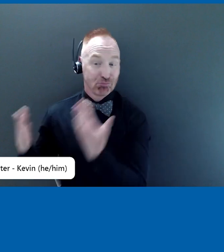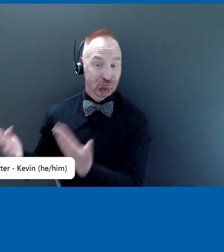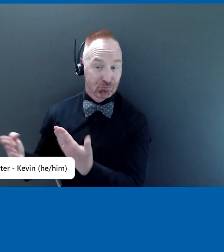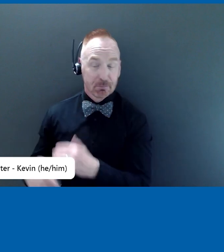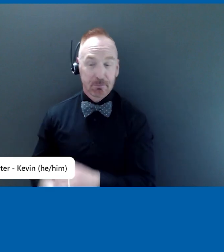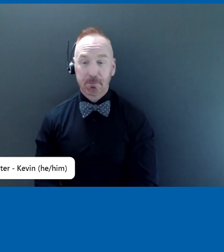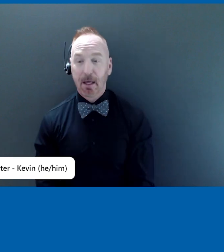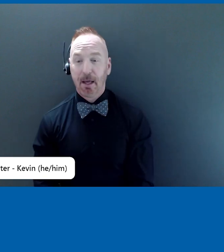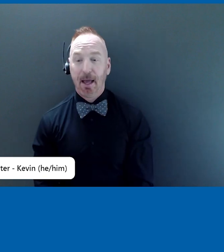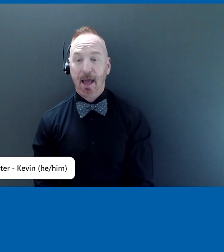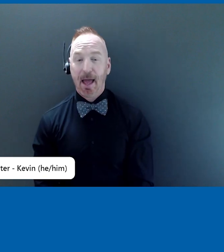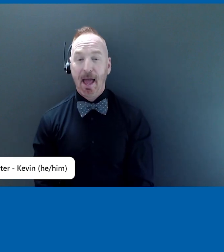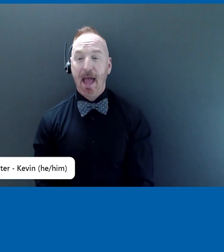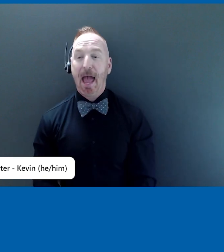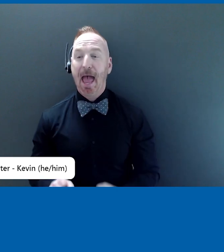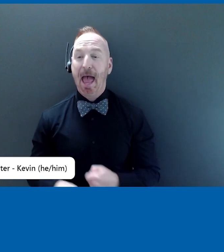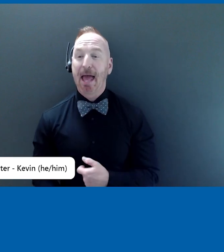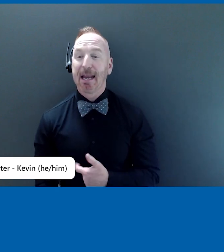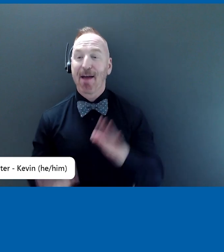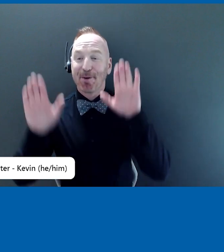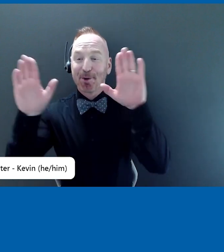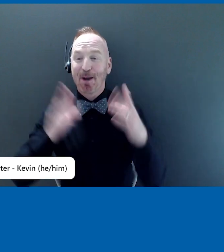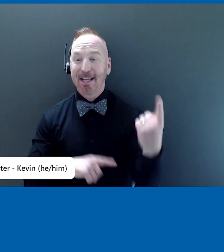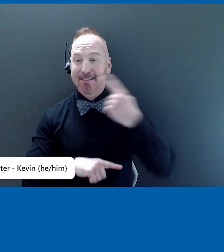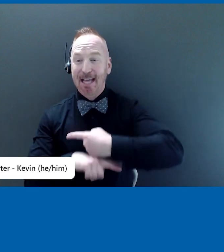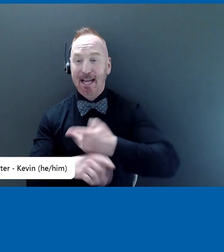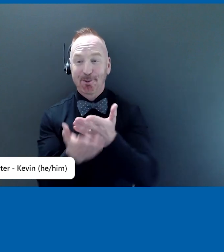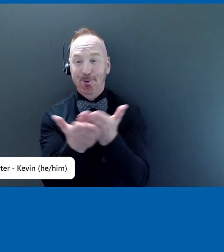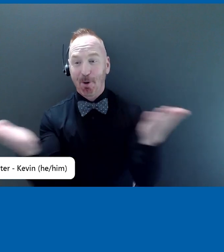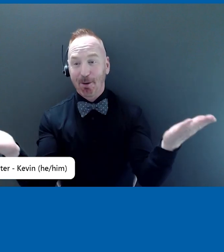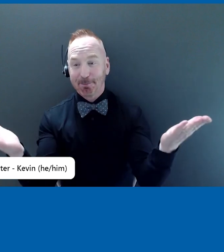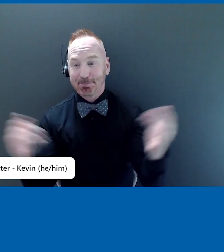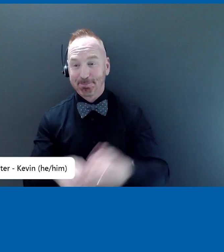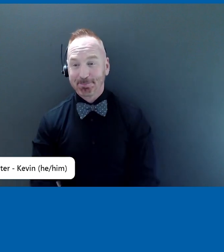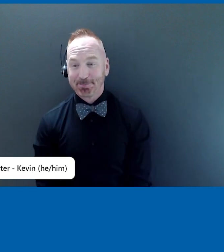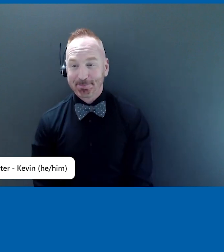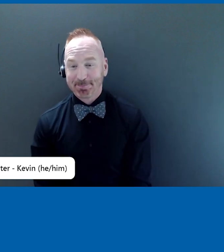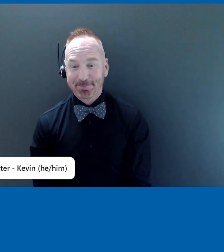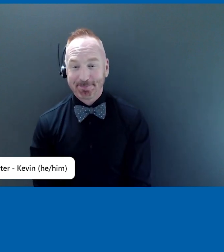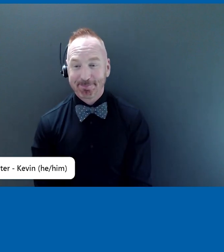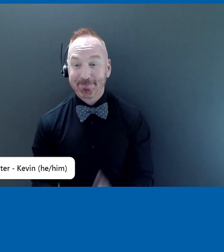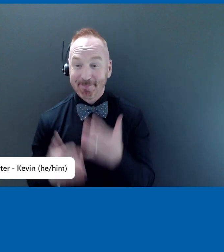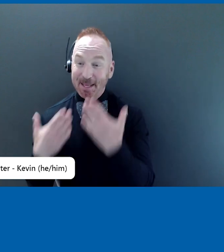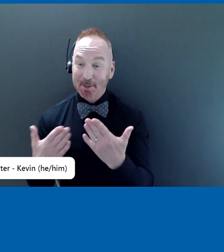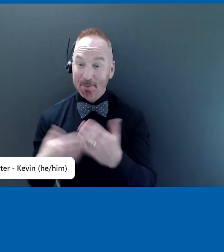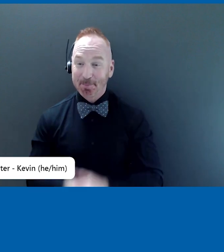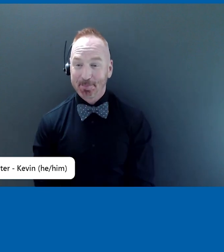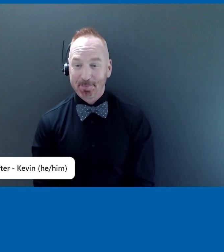and I wish you all a great day. Thank you.